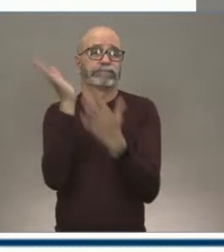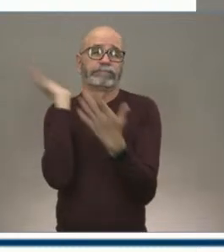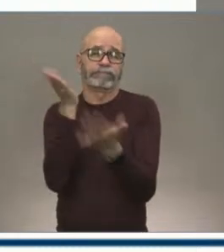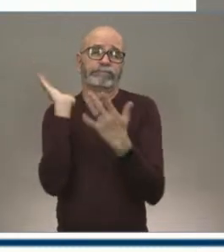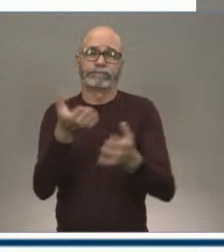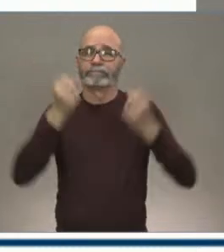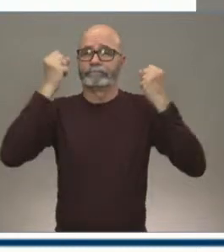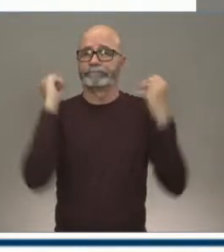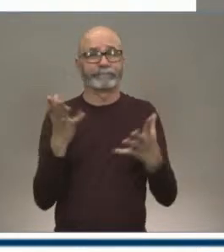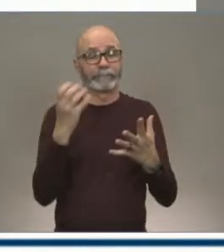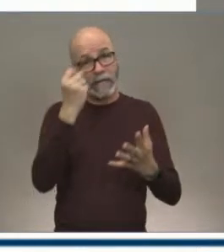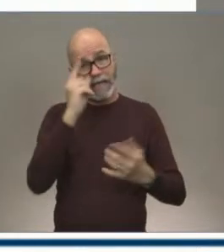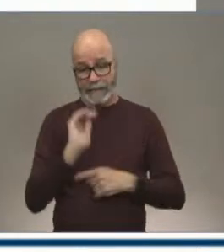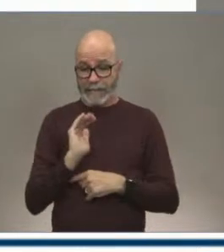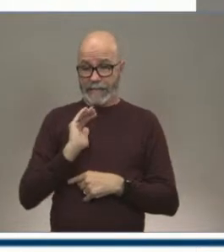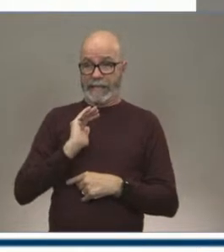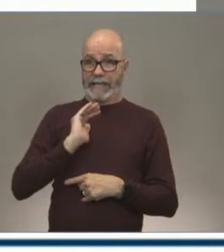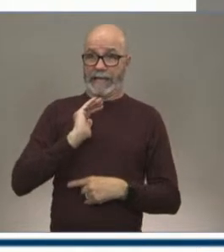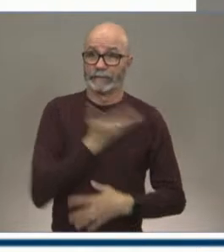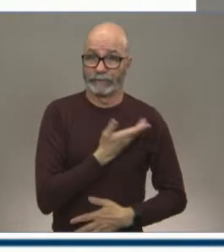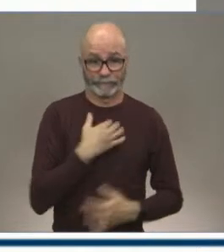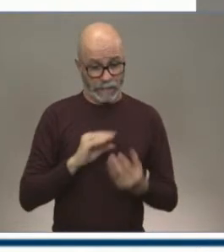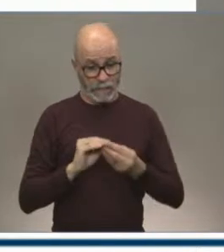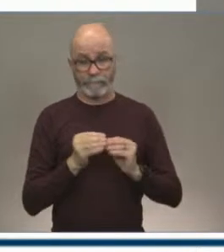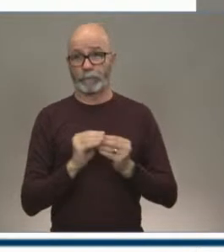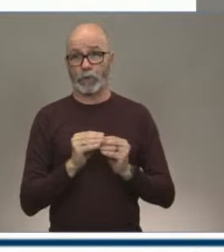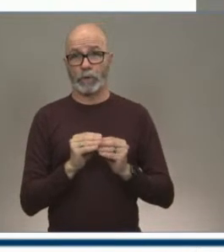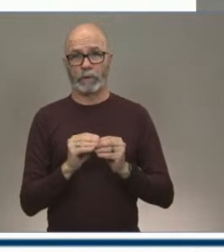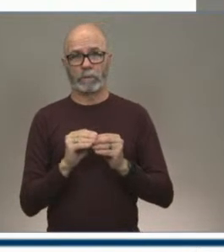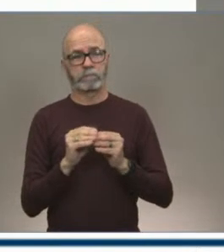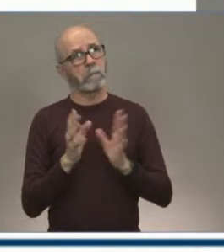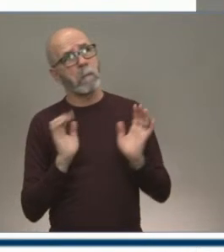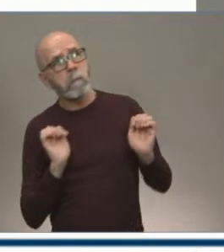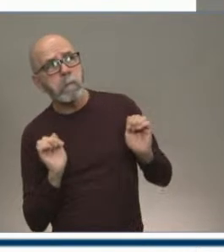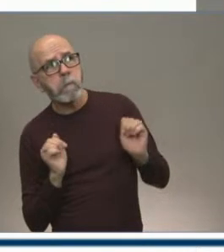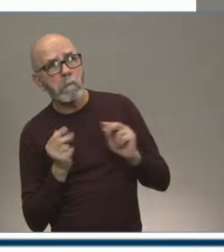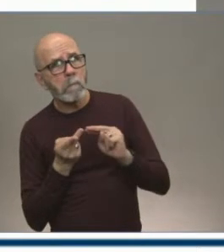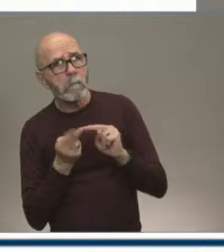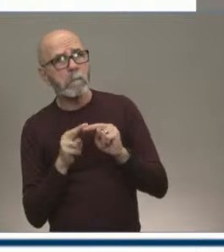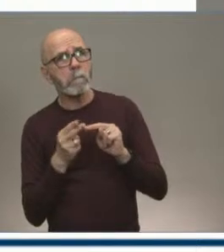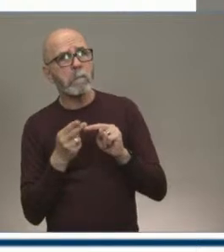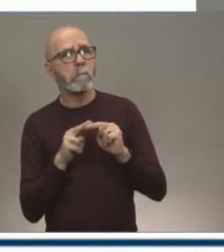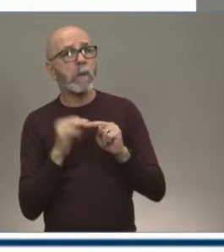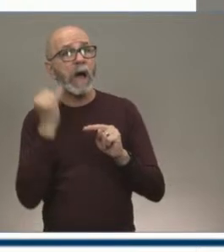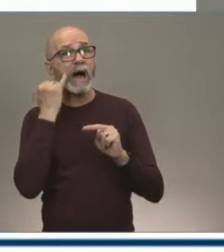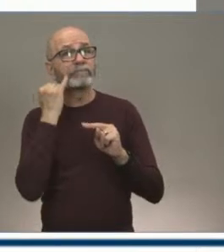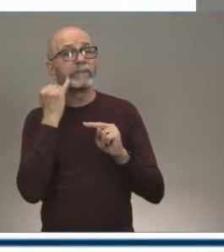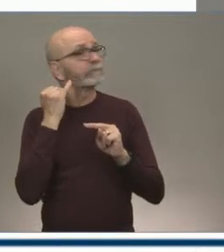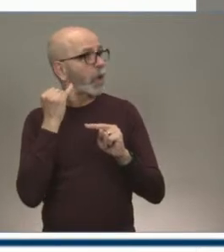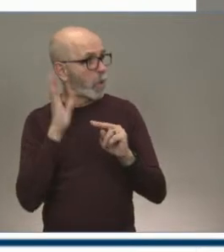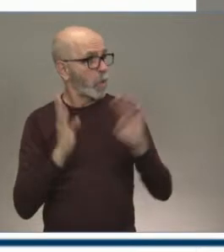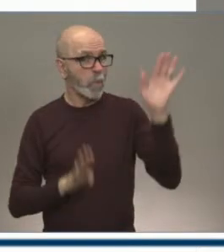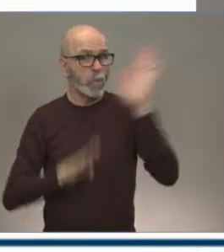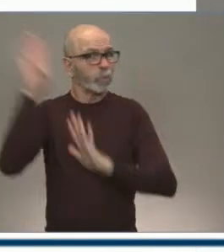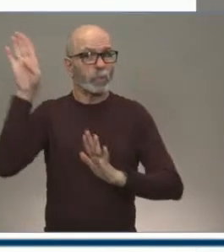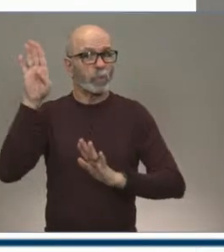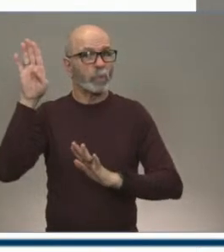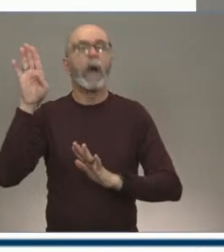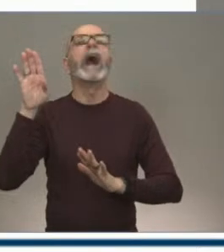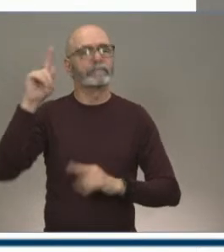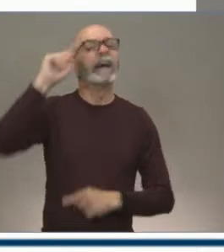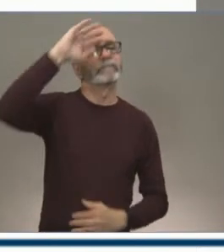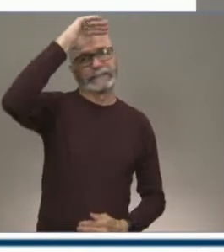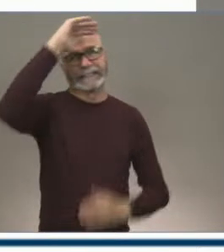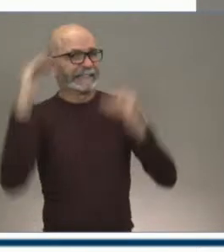position. If either of those change, then we absolutely have to rethink how we are sequencing vaccine. But right now, what makes the